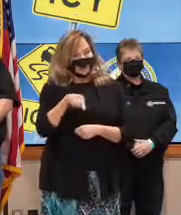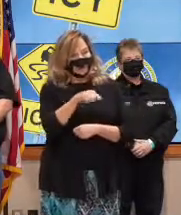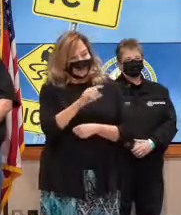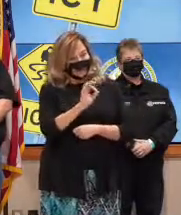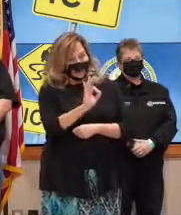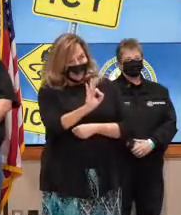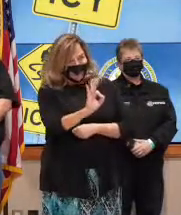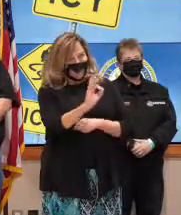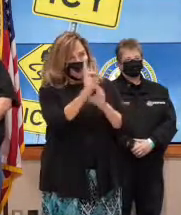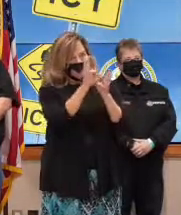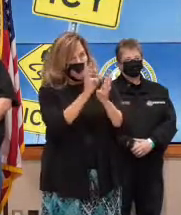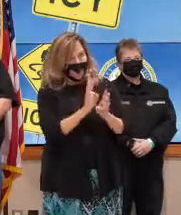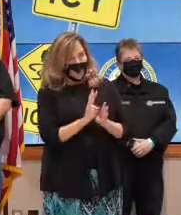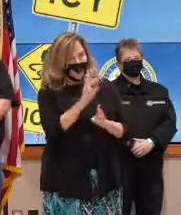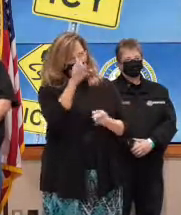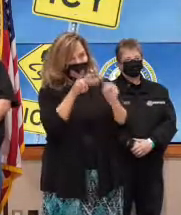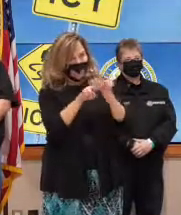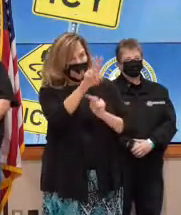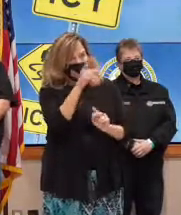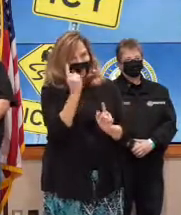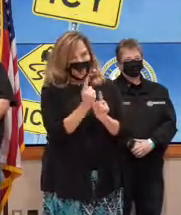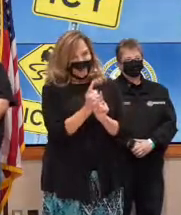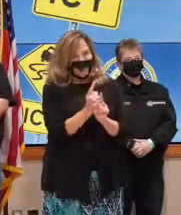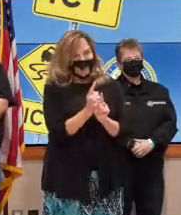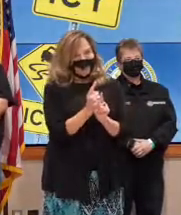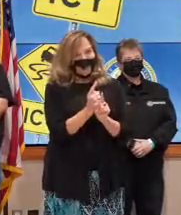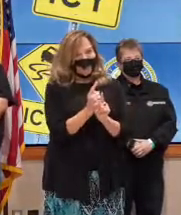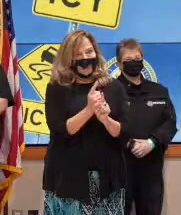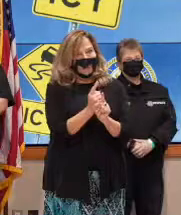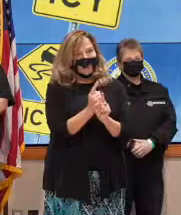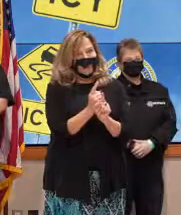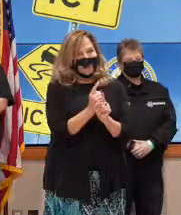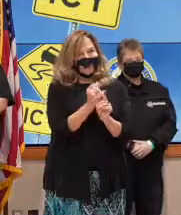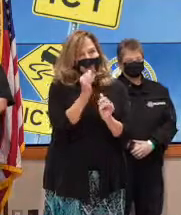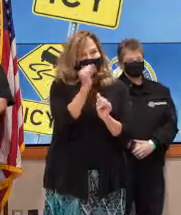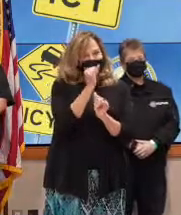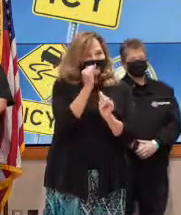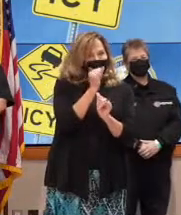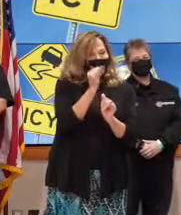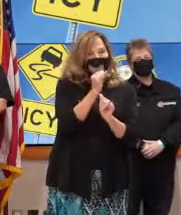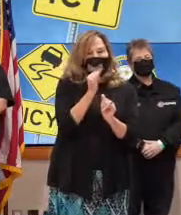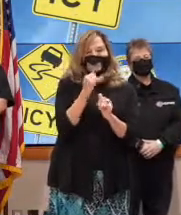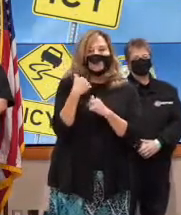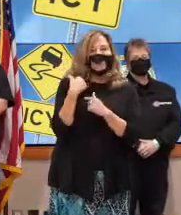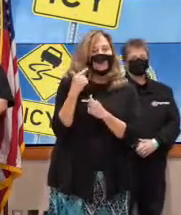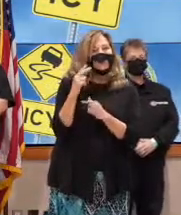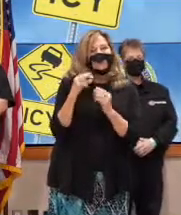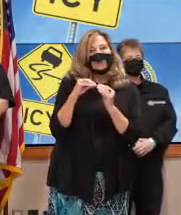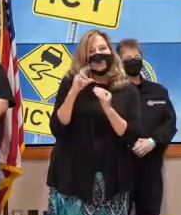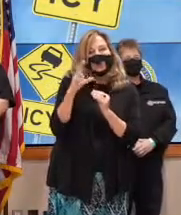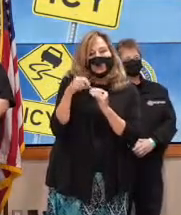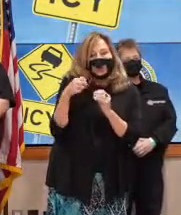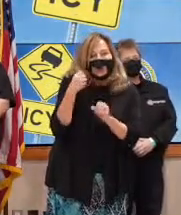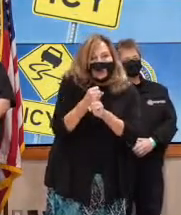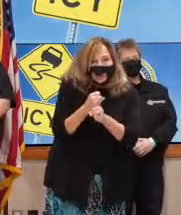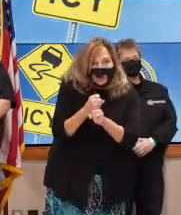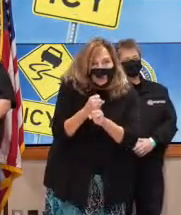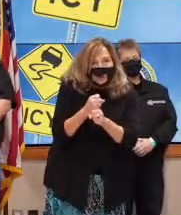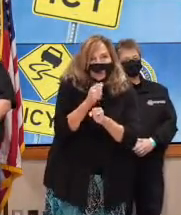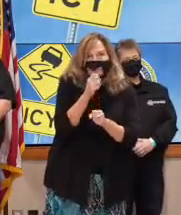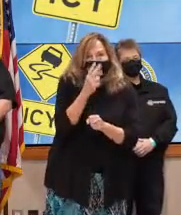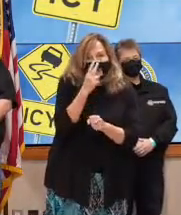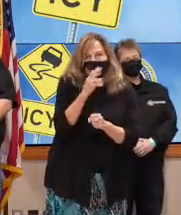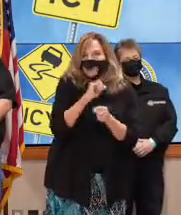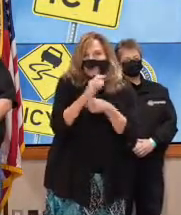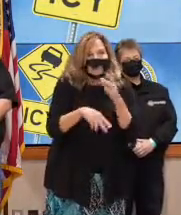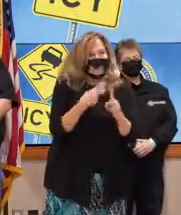right, we're about to see an incident the likes of which we have not seen in 30 years. A very high